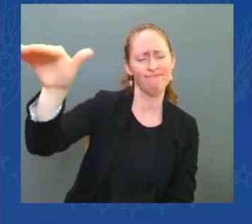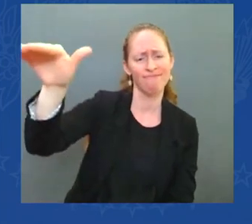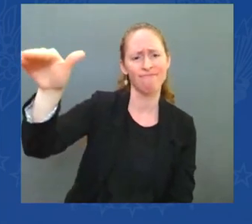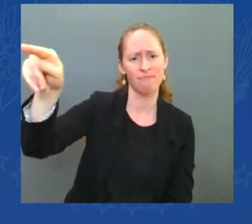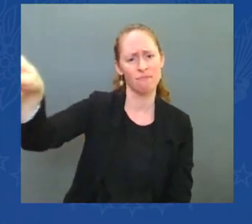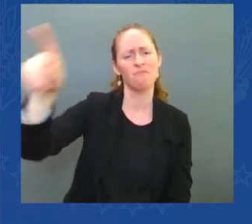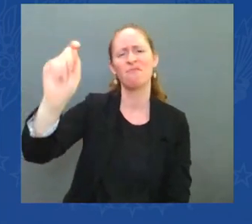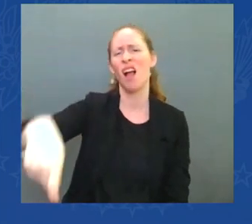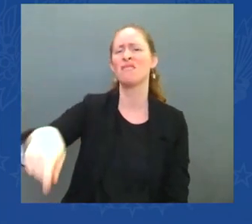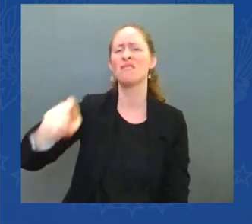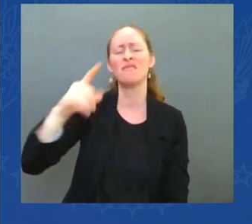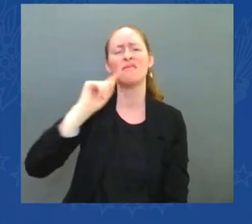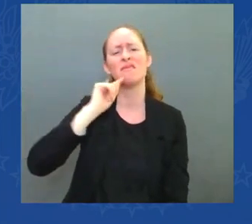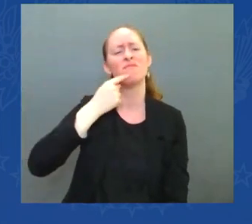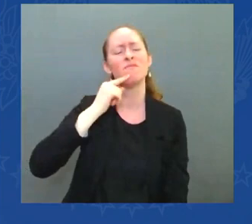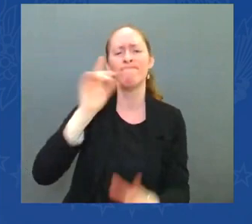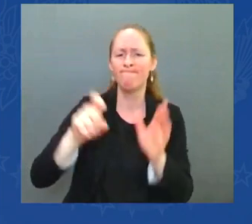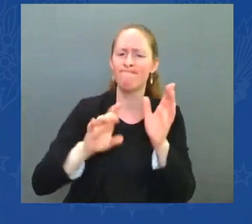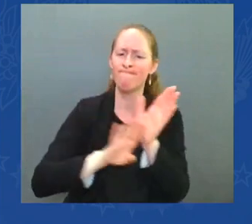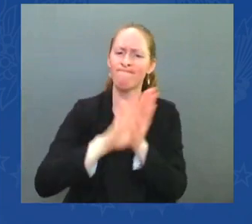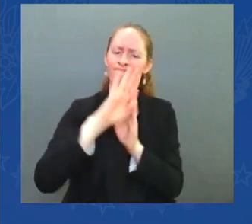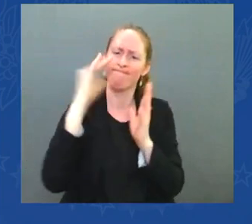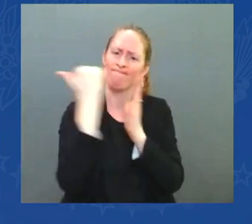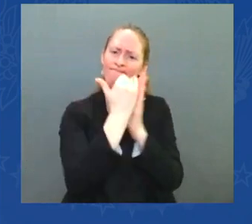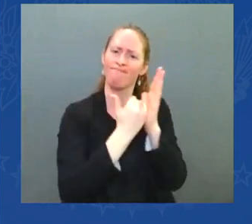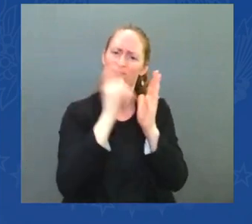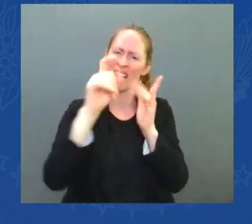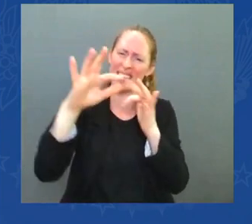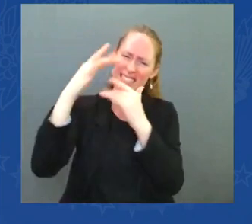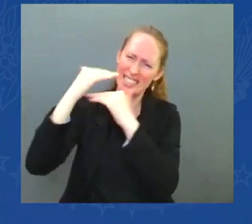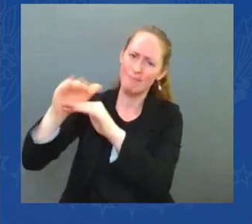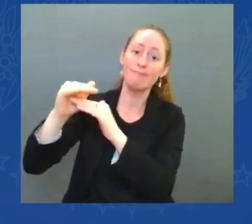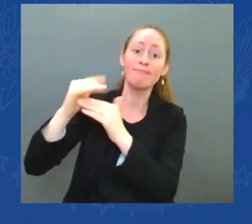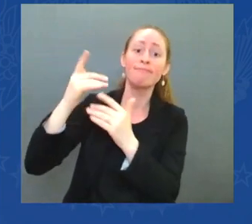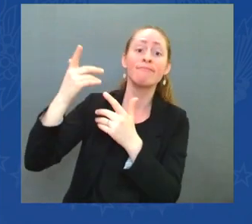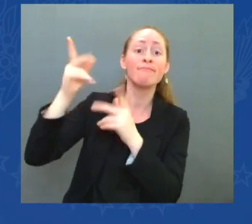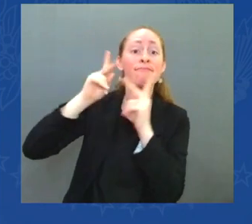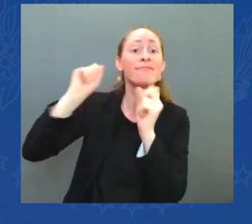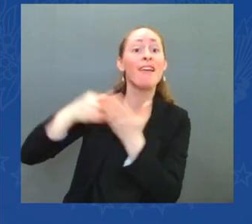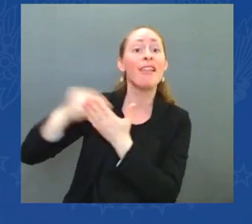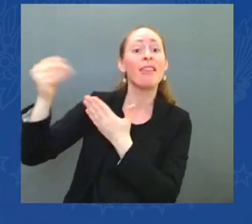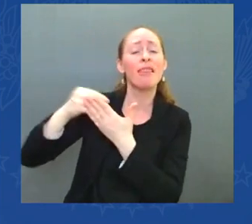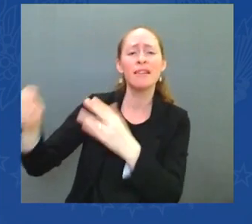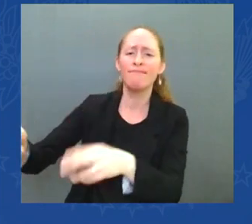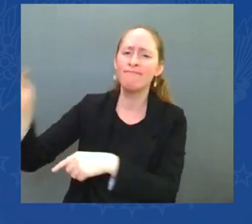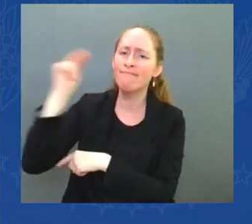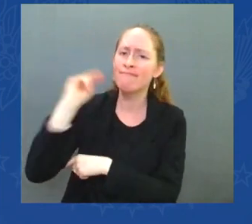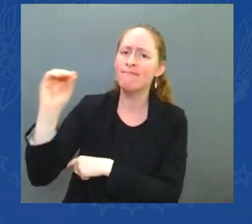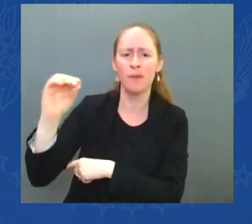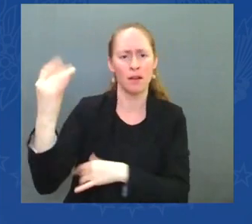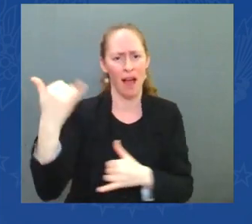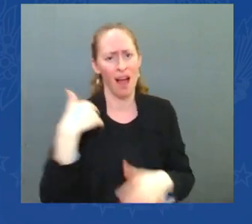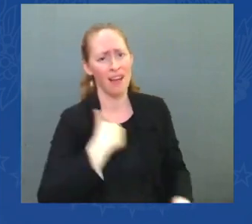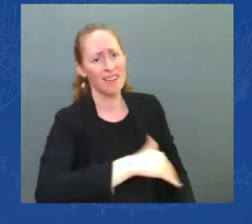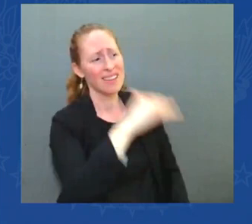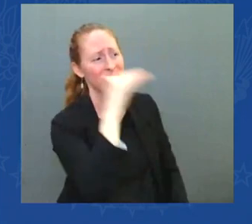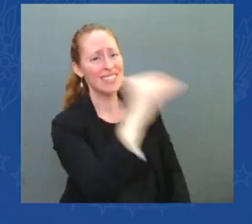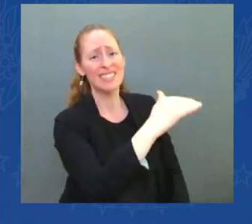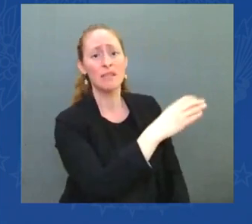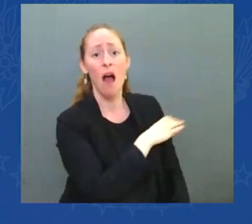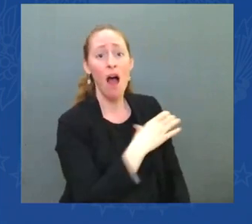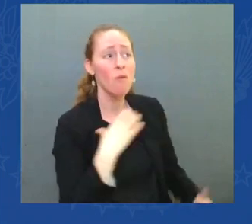having trouble getting anything passed in the Congress. But I used what we call regulatory authority. A year